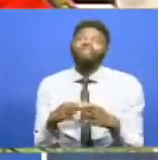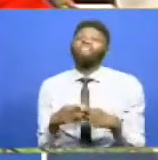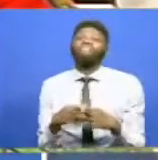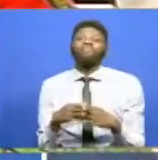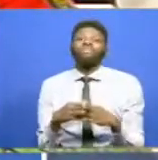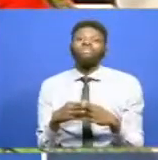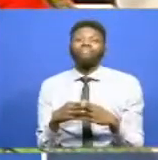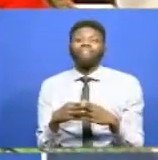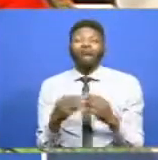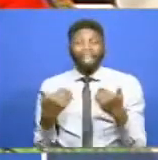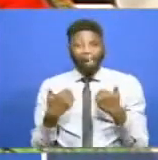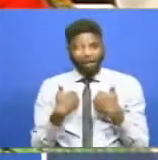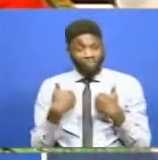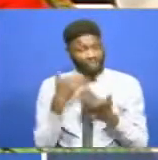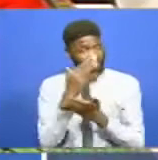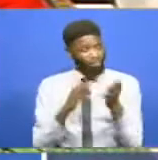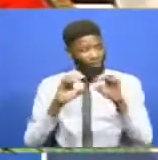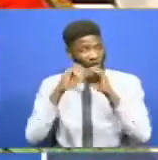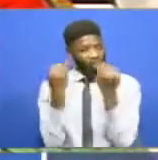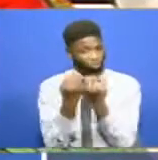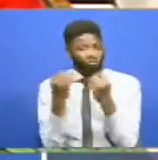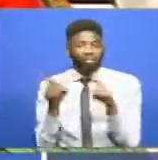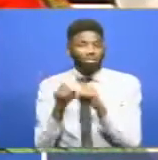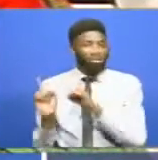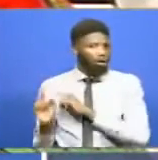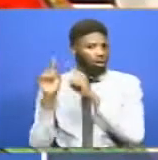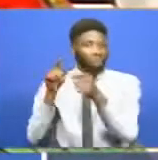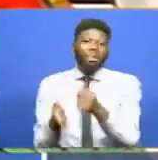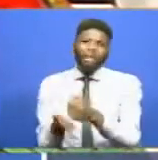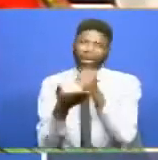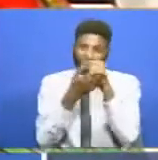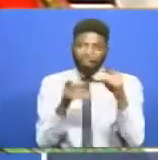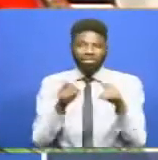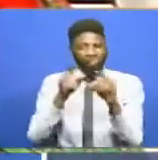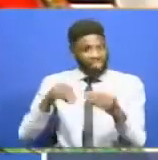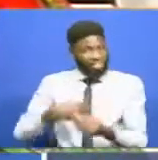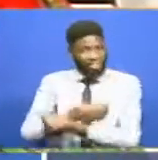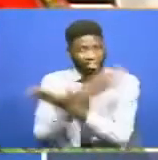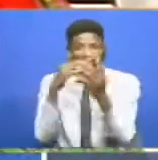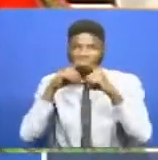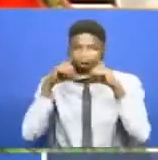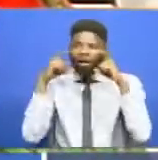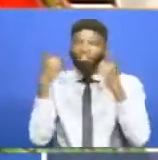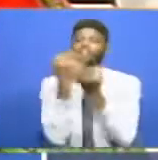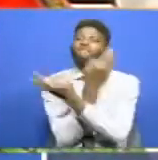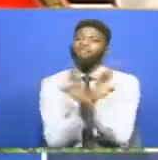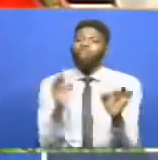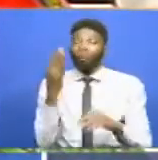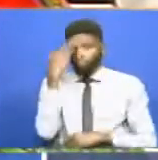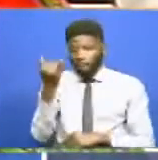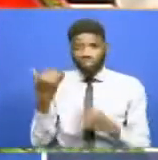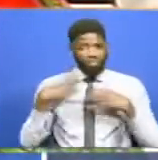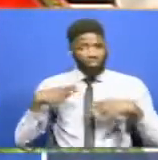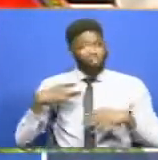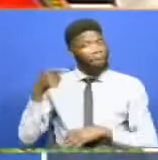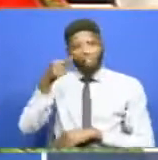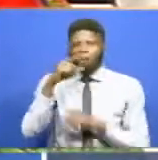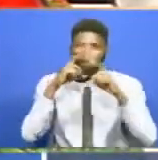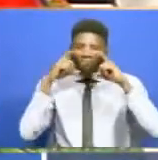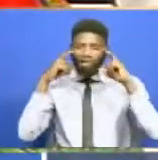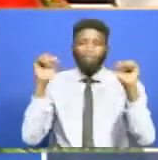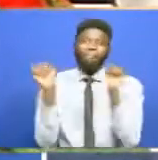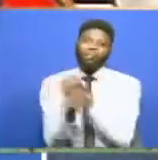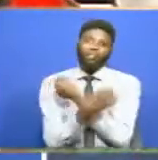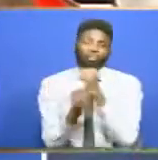There are organizations that have come on board and assisted even with the masks free of charge, because people would not afford masks. Because if you get your